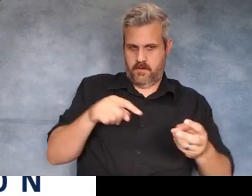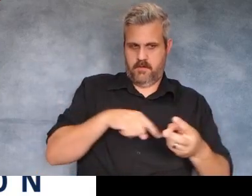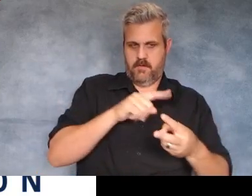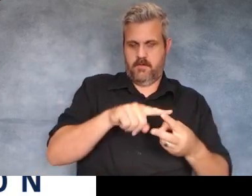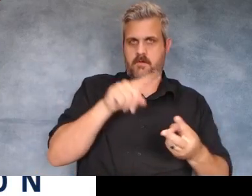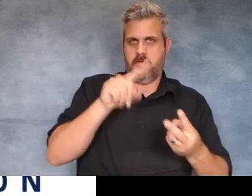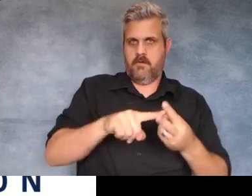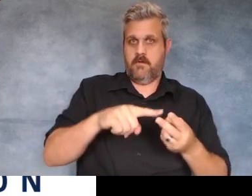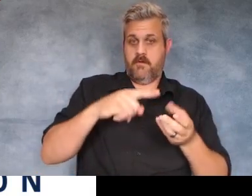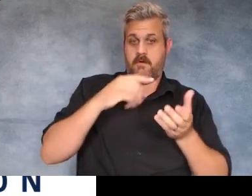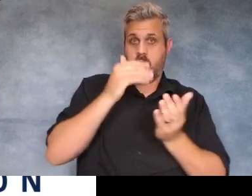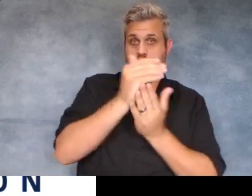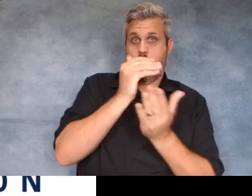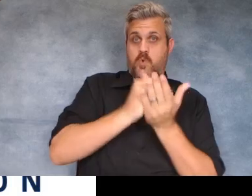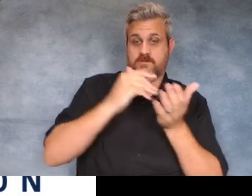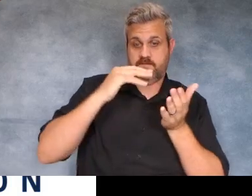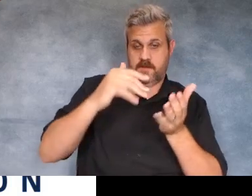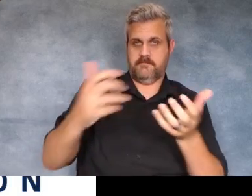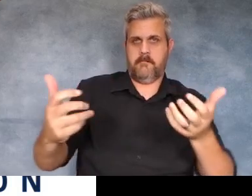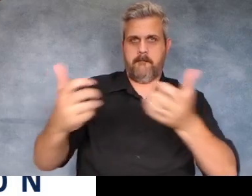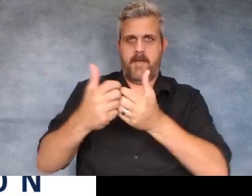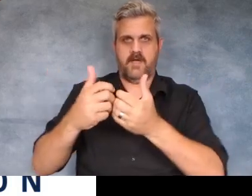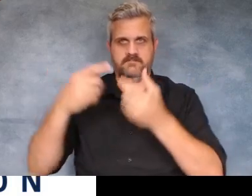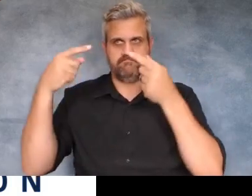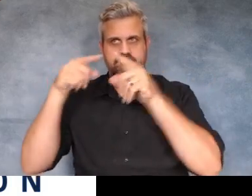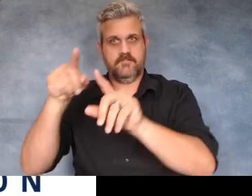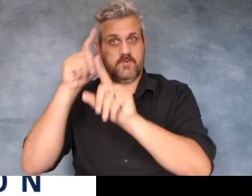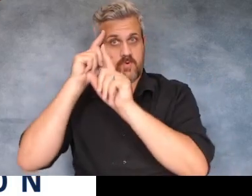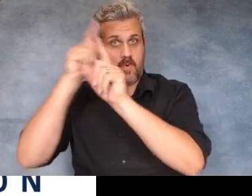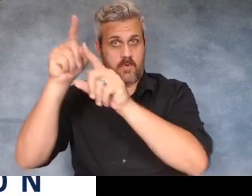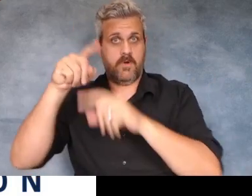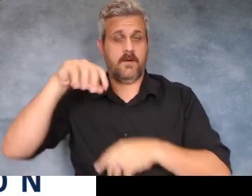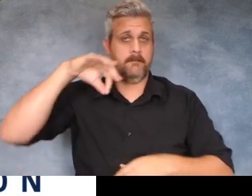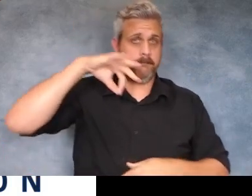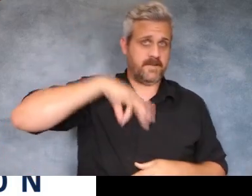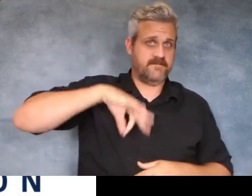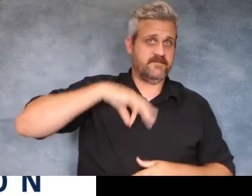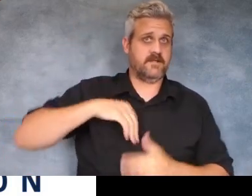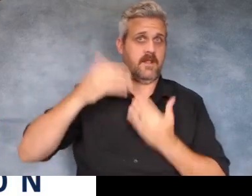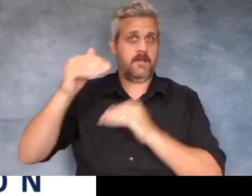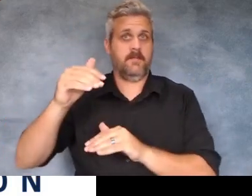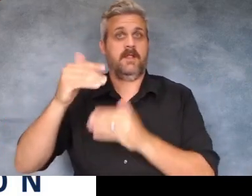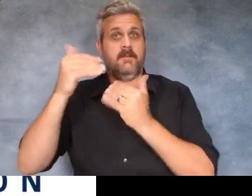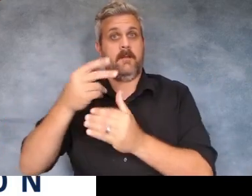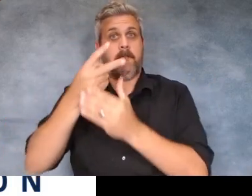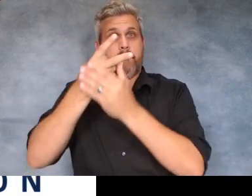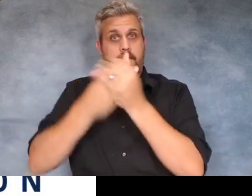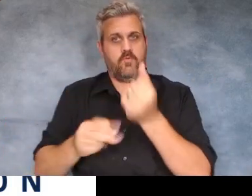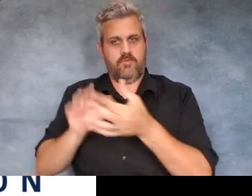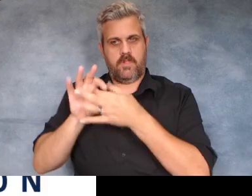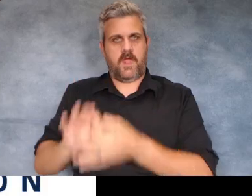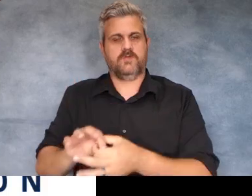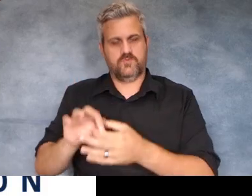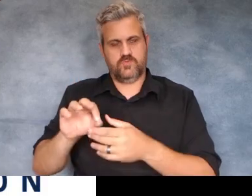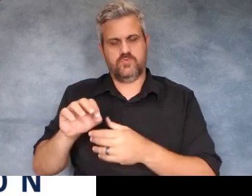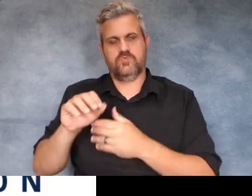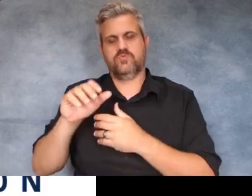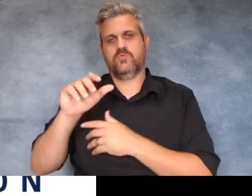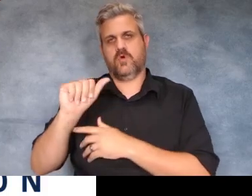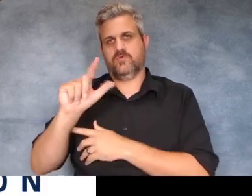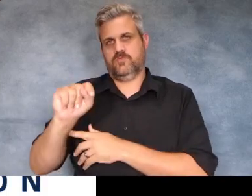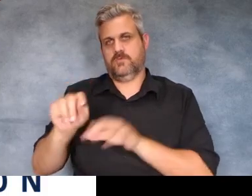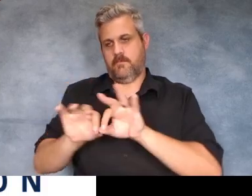align with the achievement of their goals. There are both benefits and limitations to the alternative diploma that families and students need